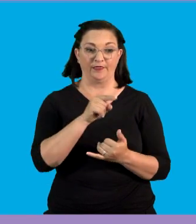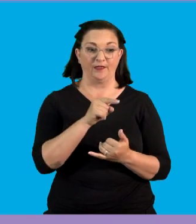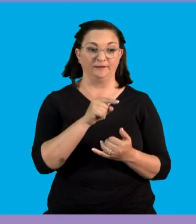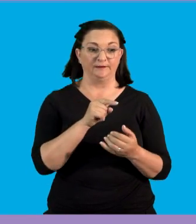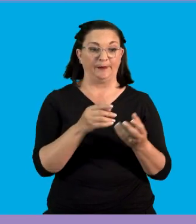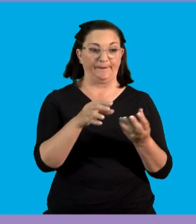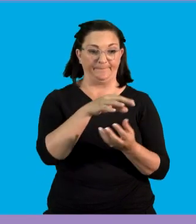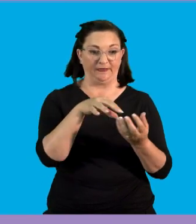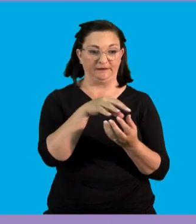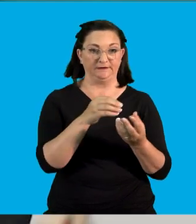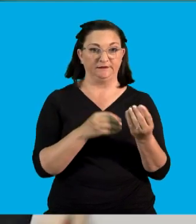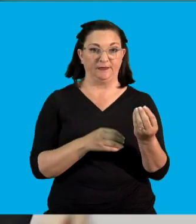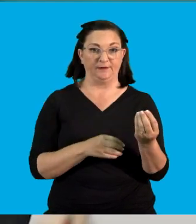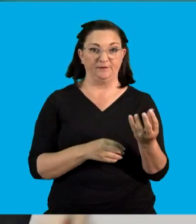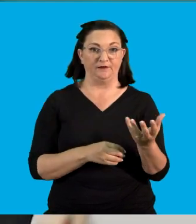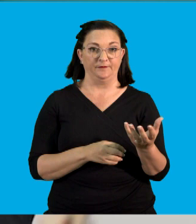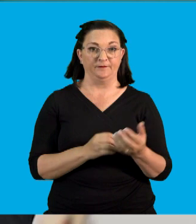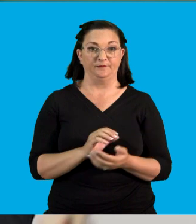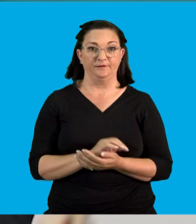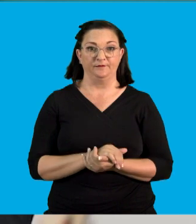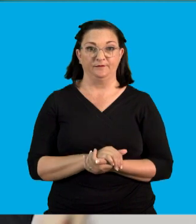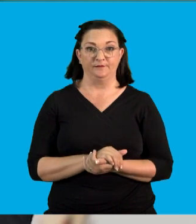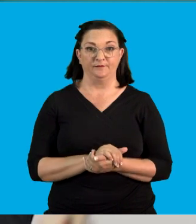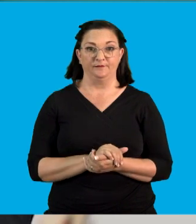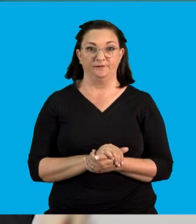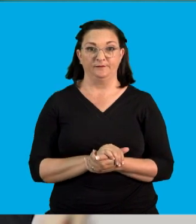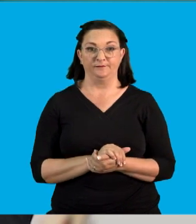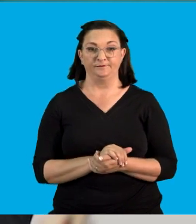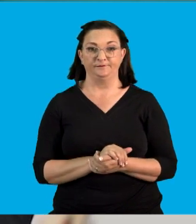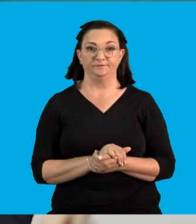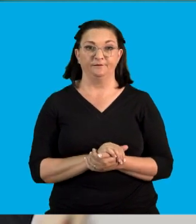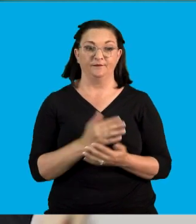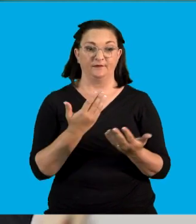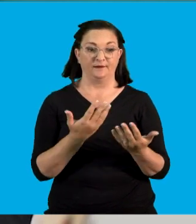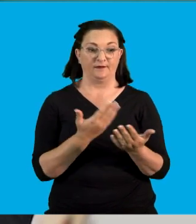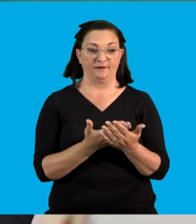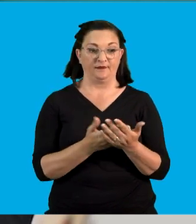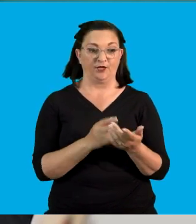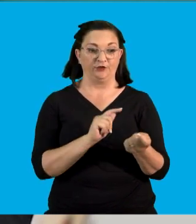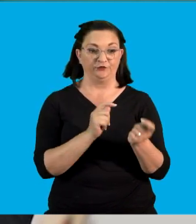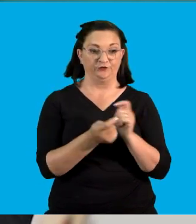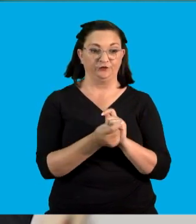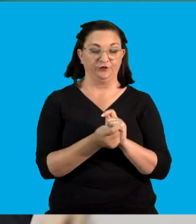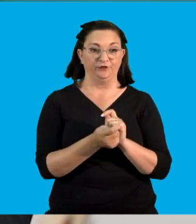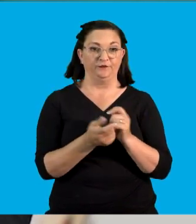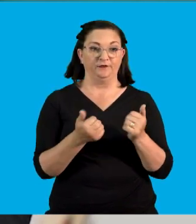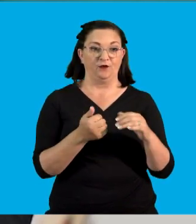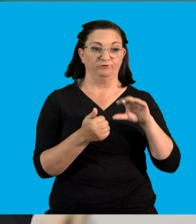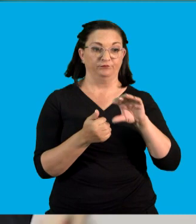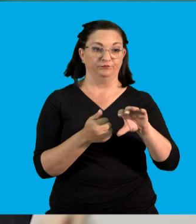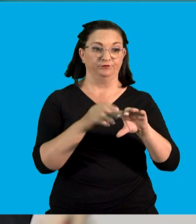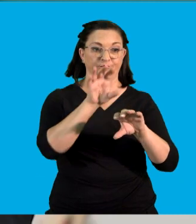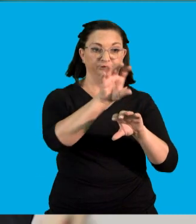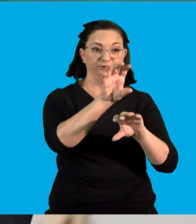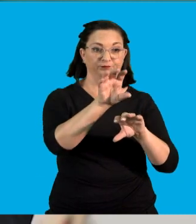is a mixed fraction. It is easier if we just are going to convert it to a mixed fraction, an